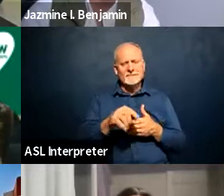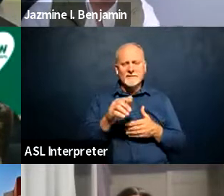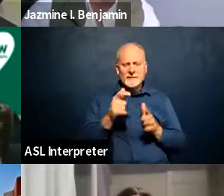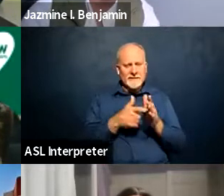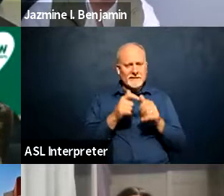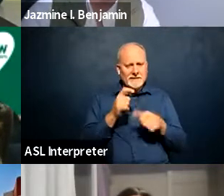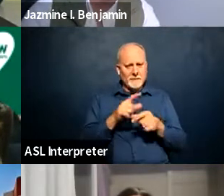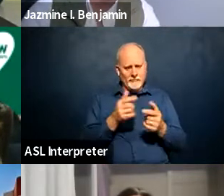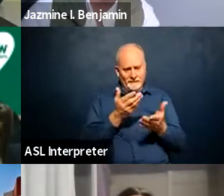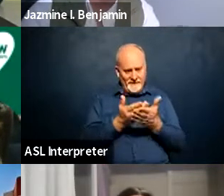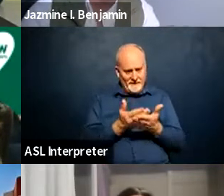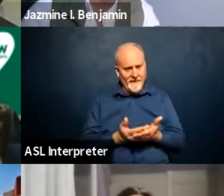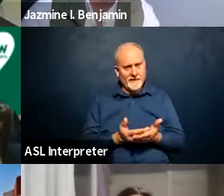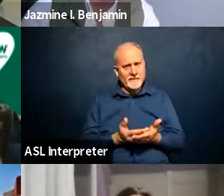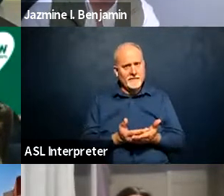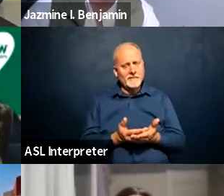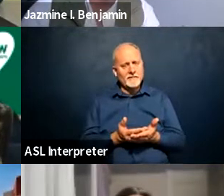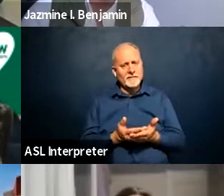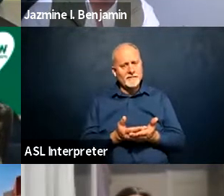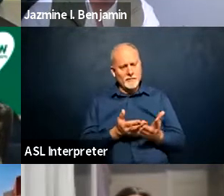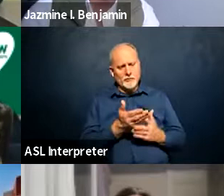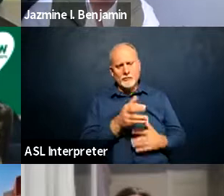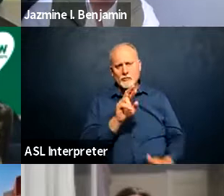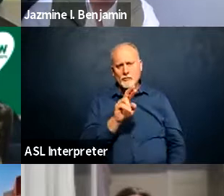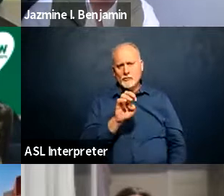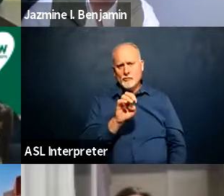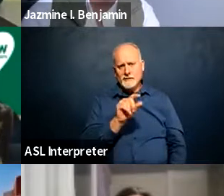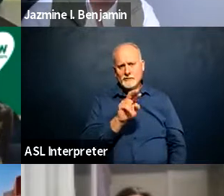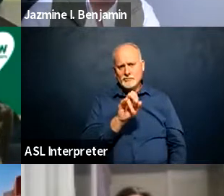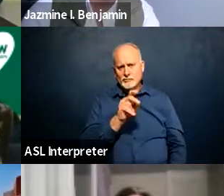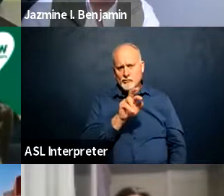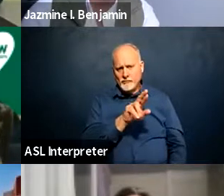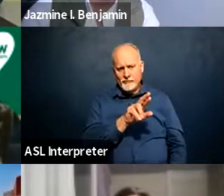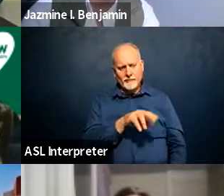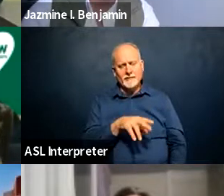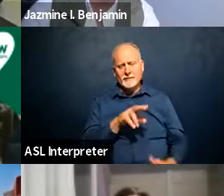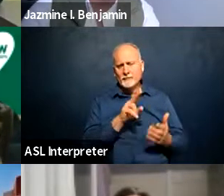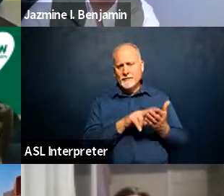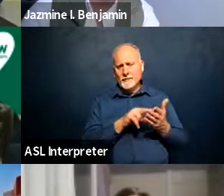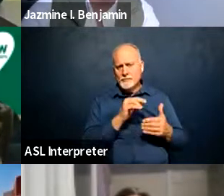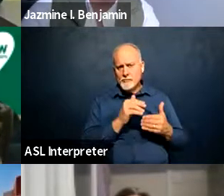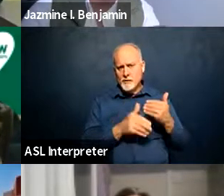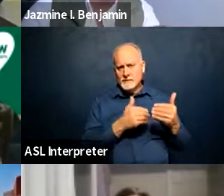to verify that through the registrar and the registration